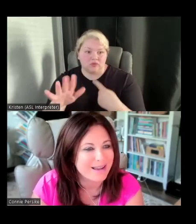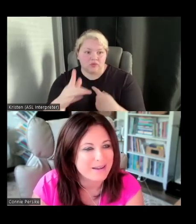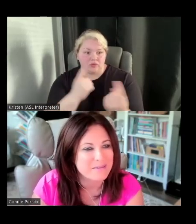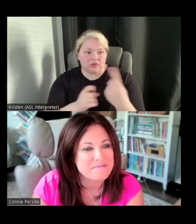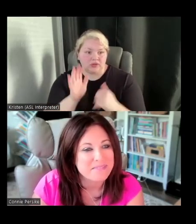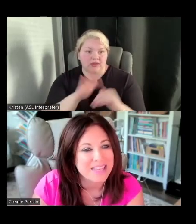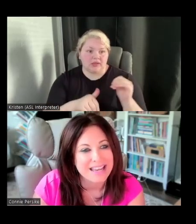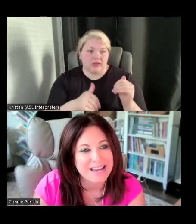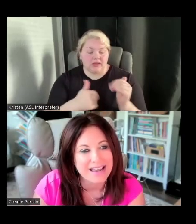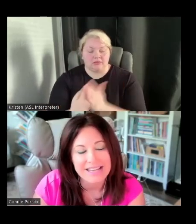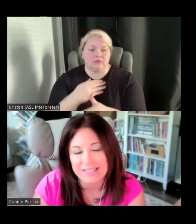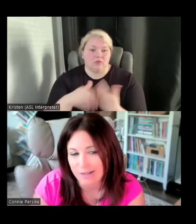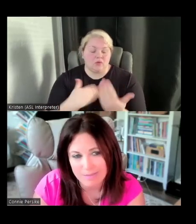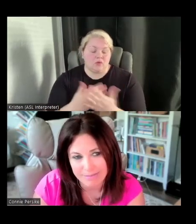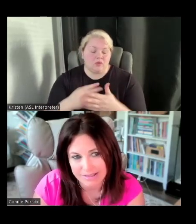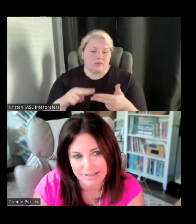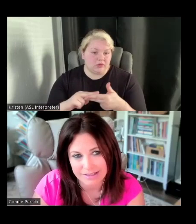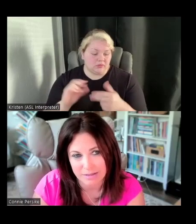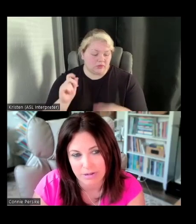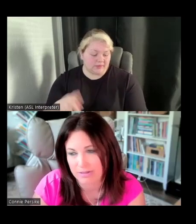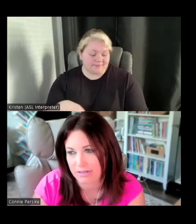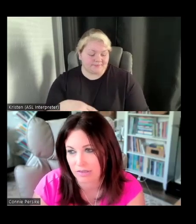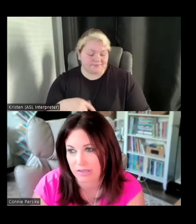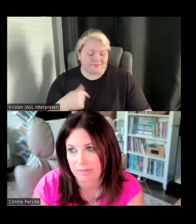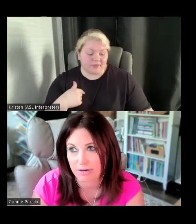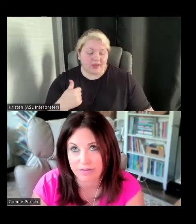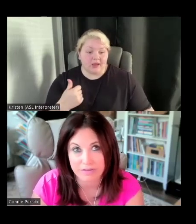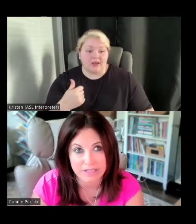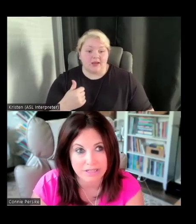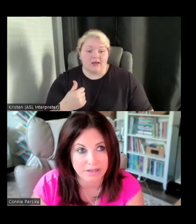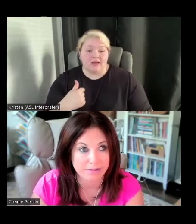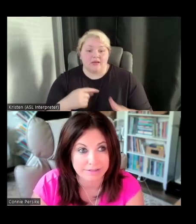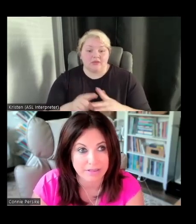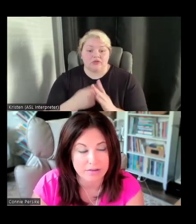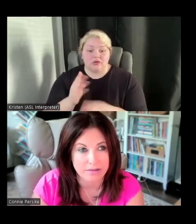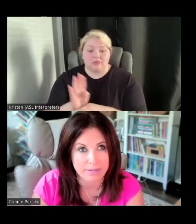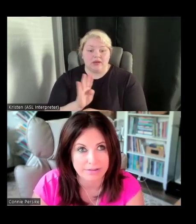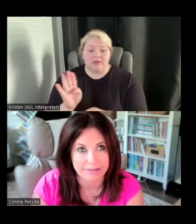But I started my business, Supportable Solutions, about